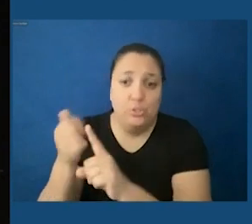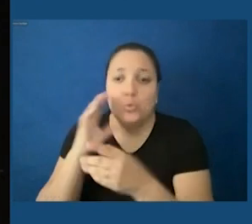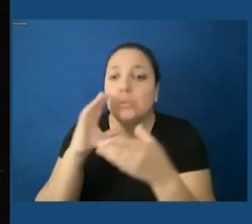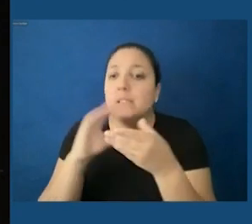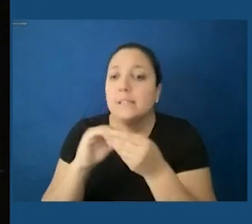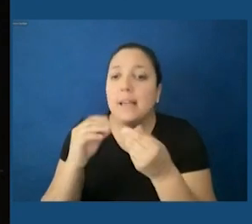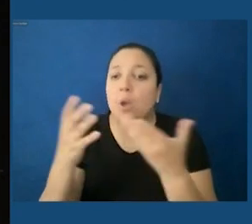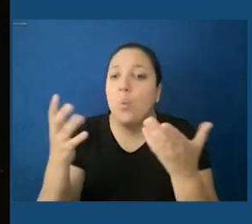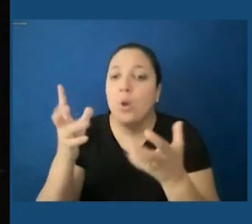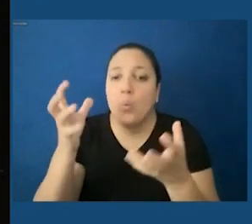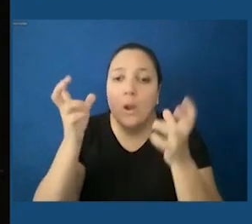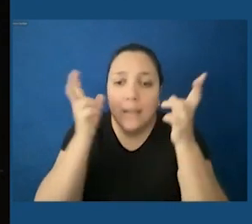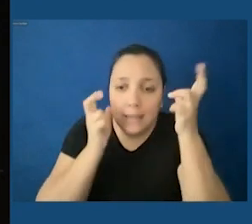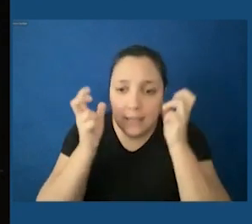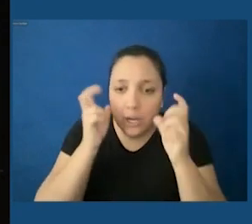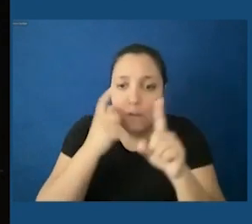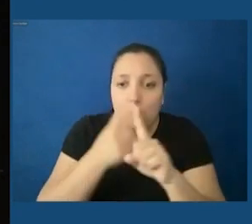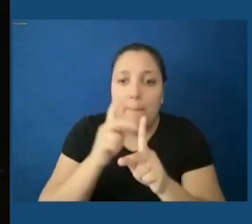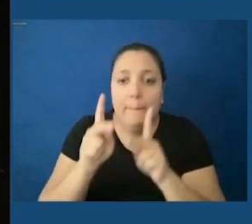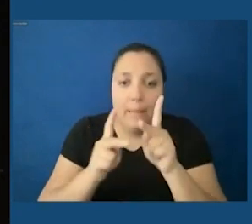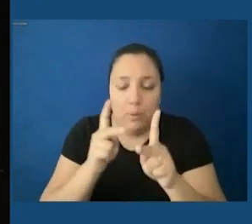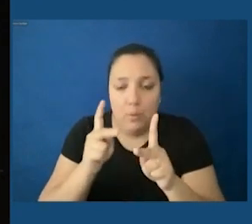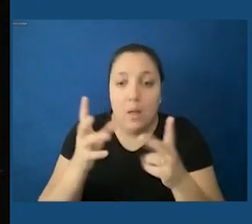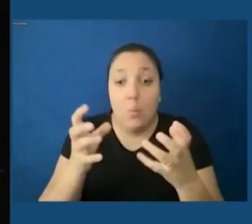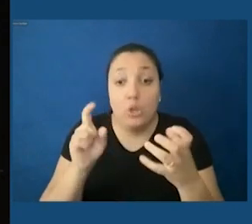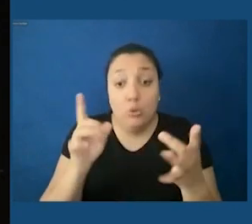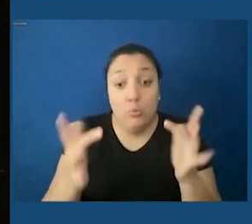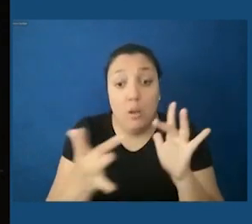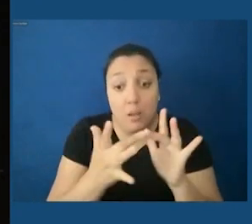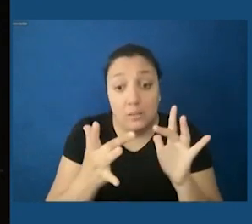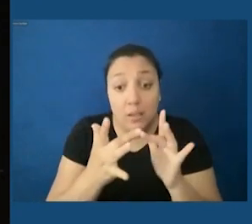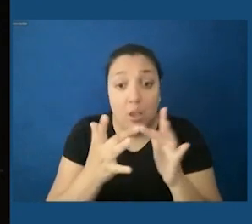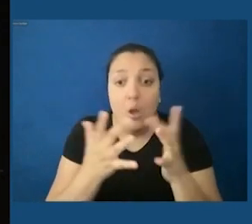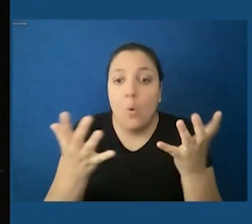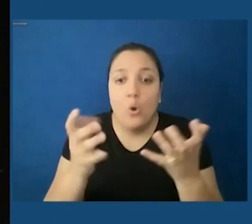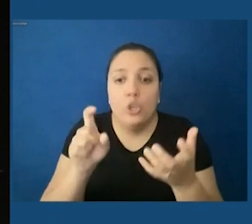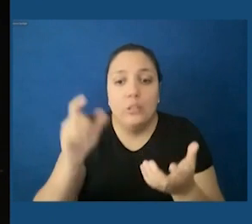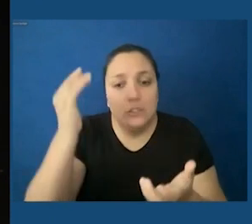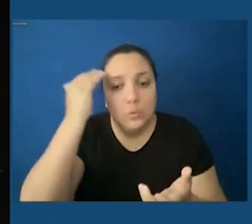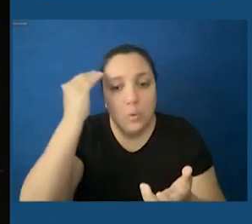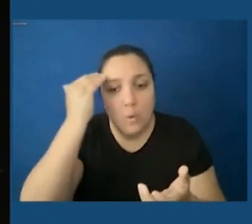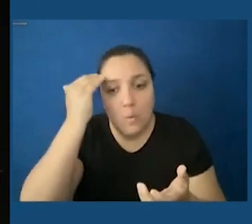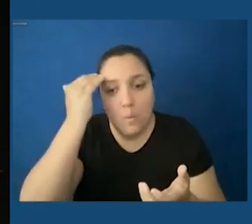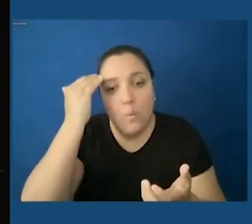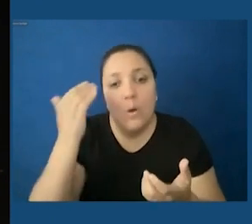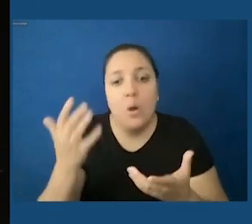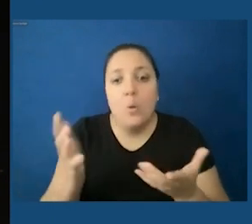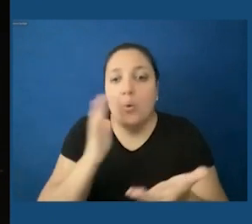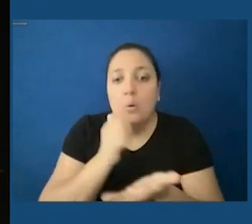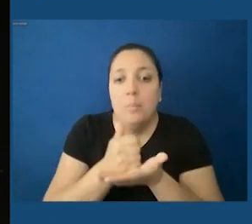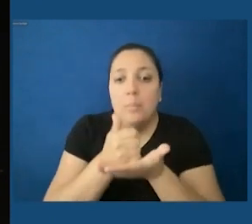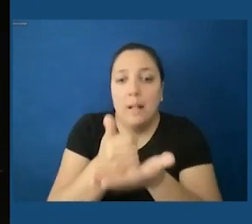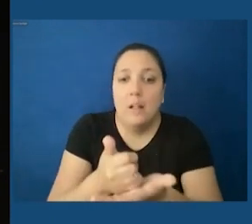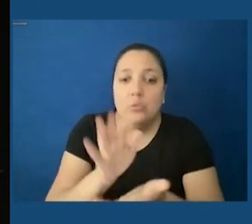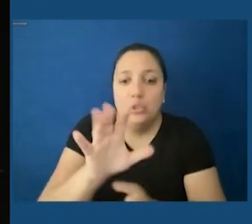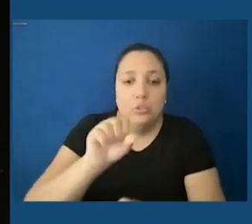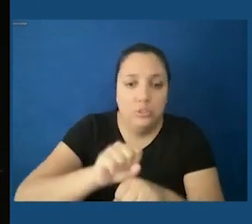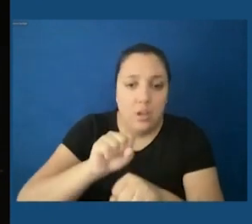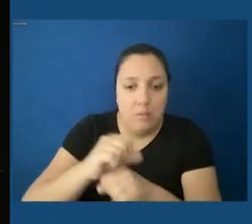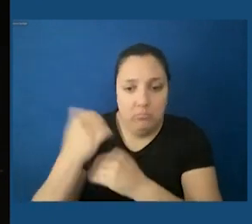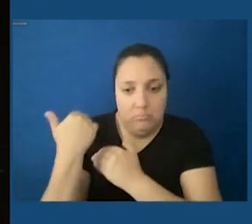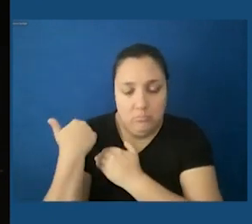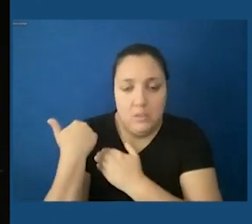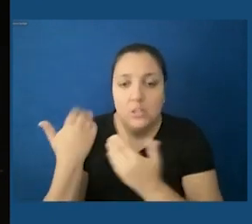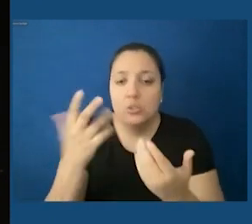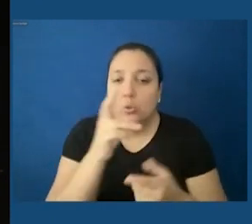like to hear from people there. I do want you to reach out. What do you need to know that would be helpful to you in your job? So take 20, 30 seconds